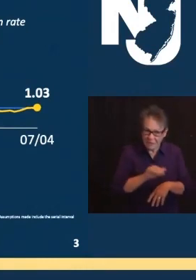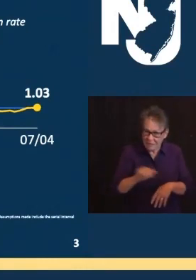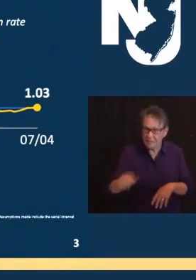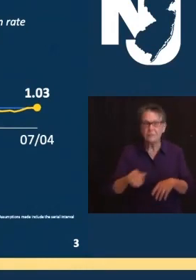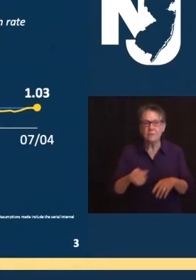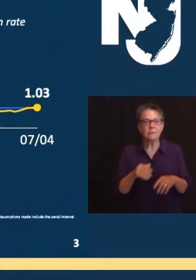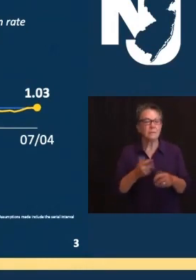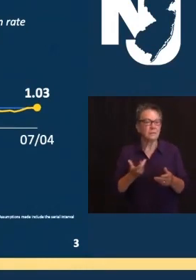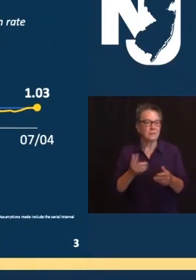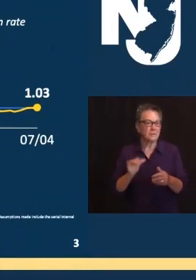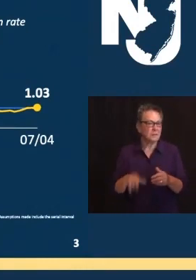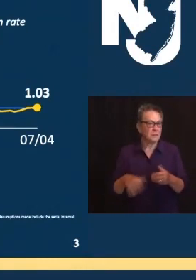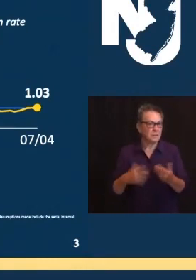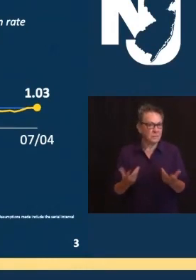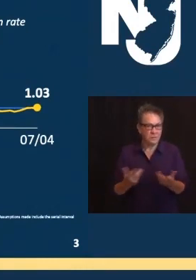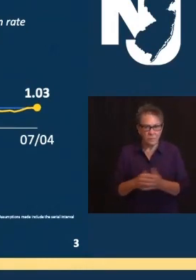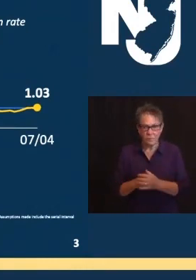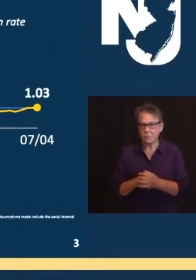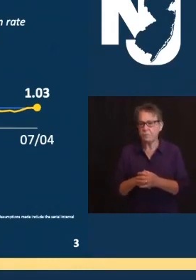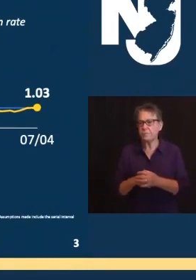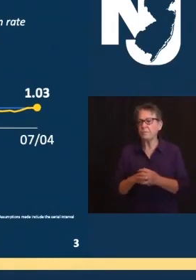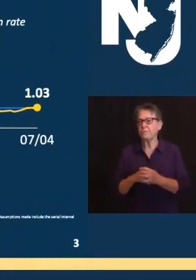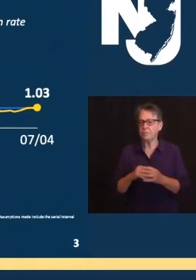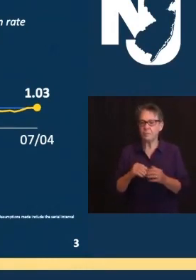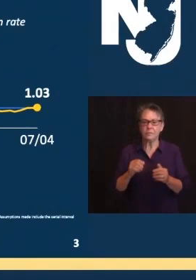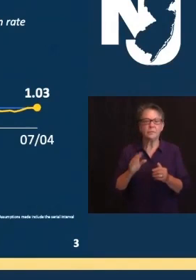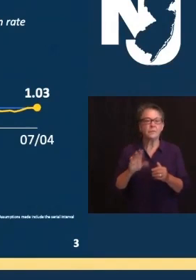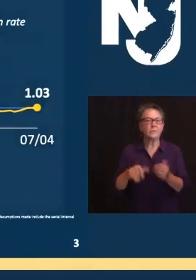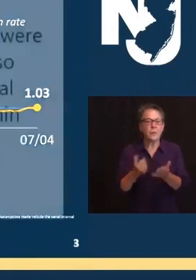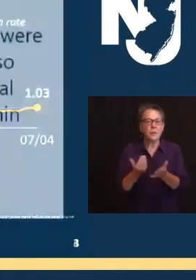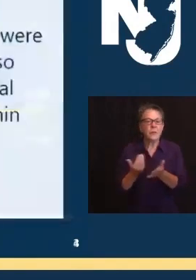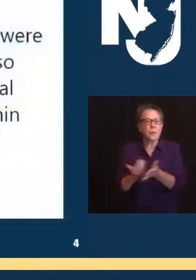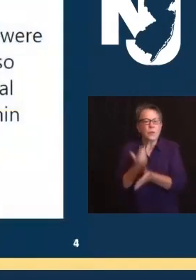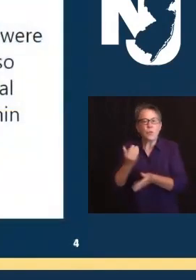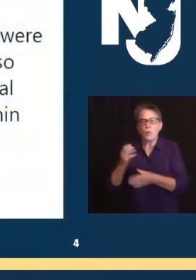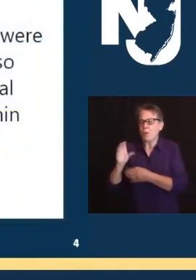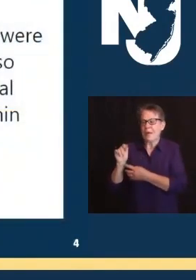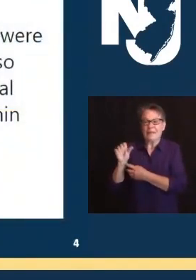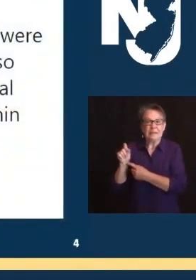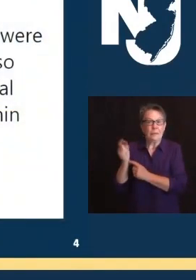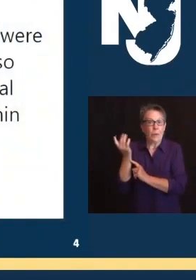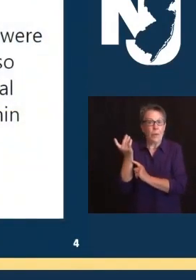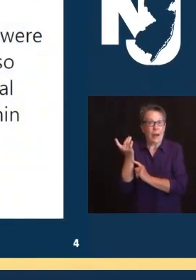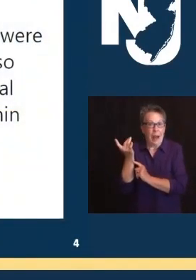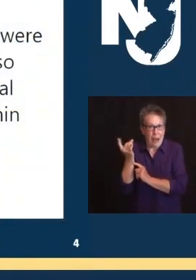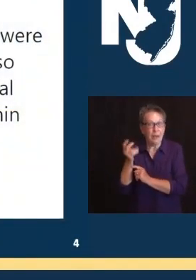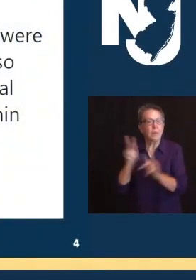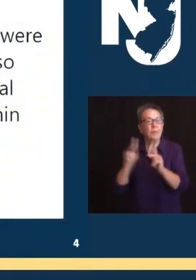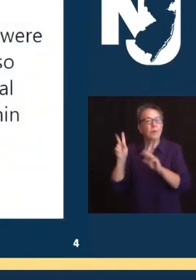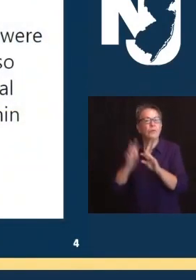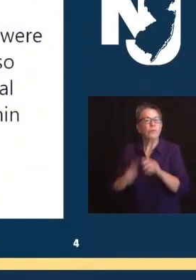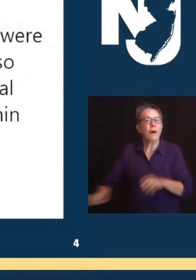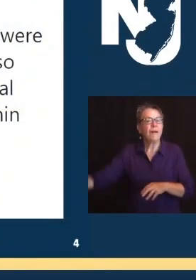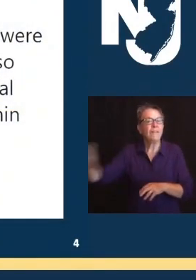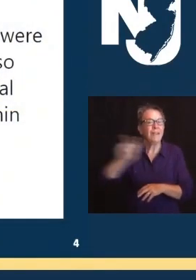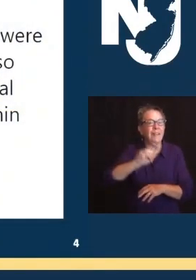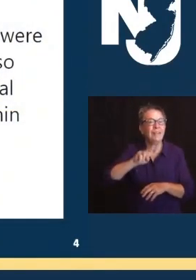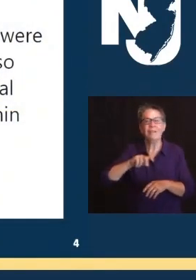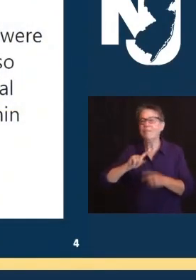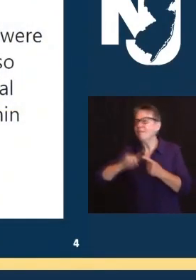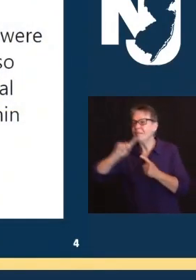other COVID-19 hotspots nationwide. In Hoboken, of 13 new cases reported over the